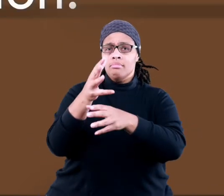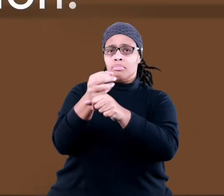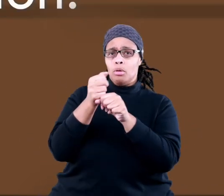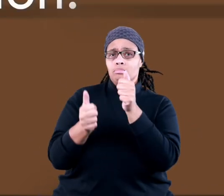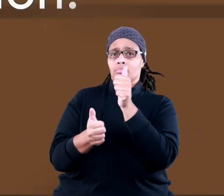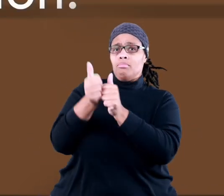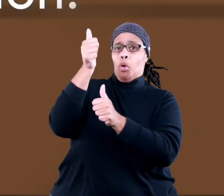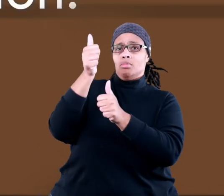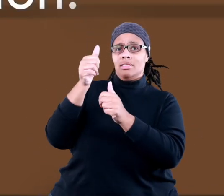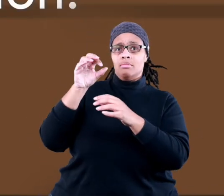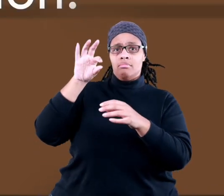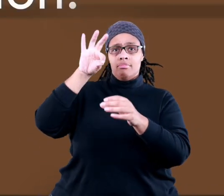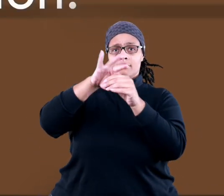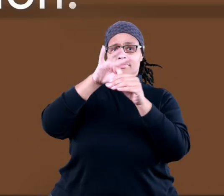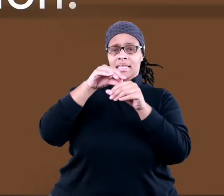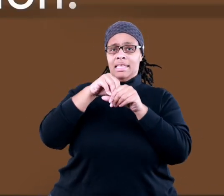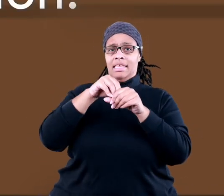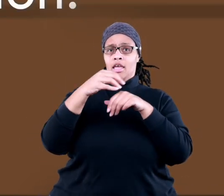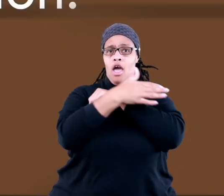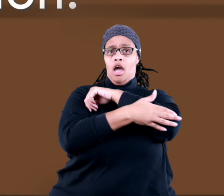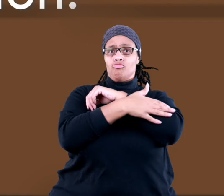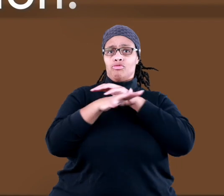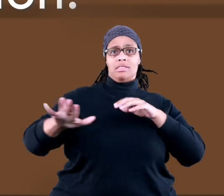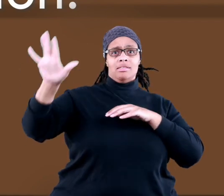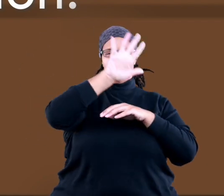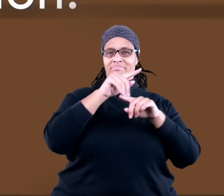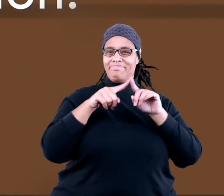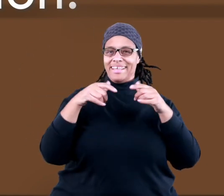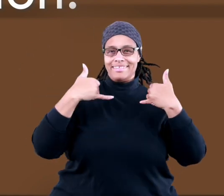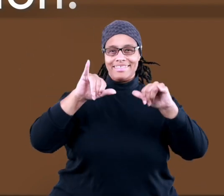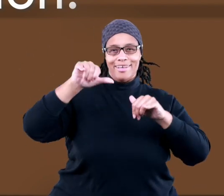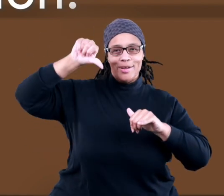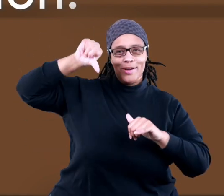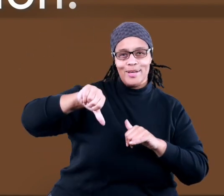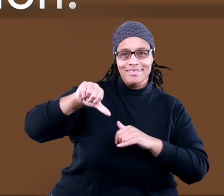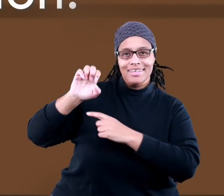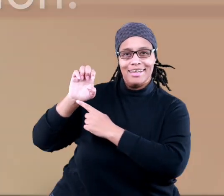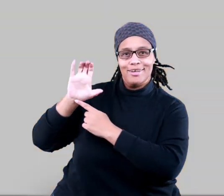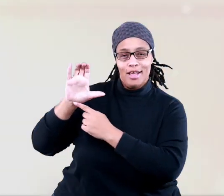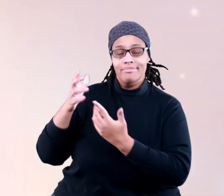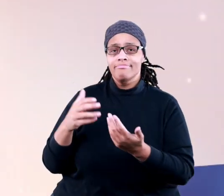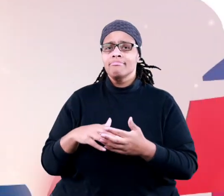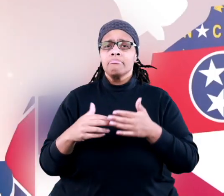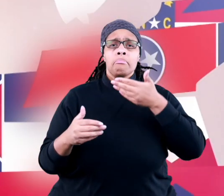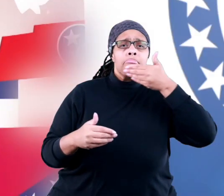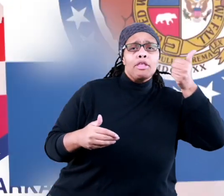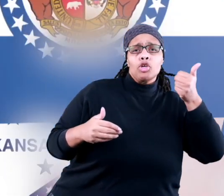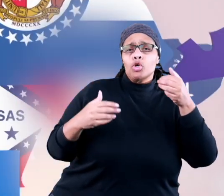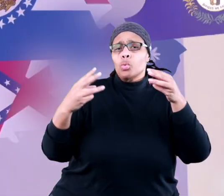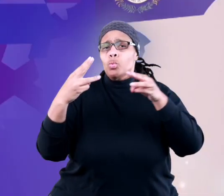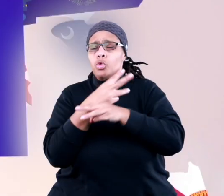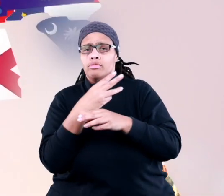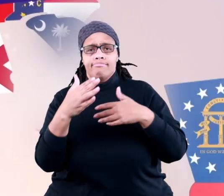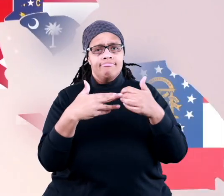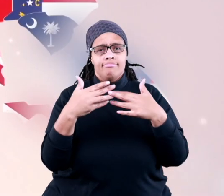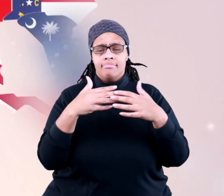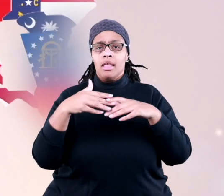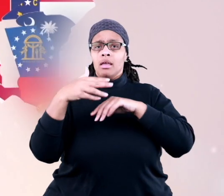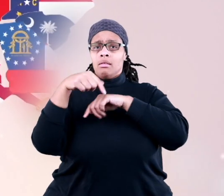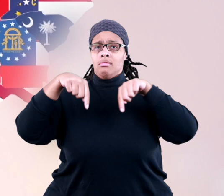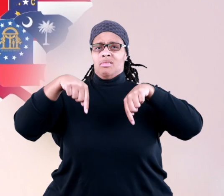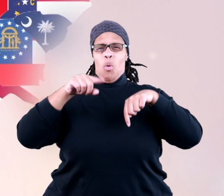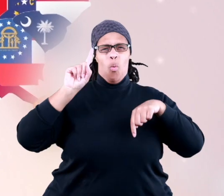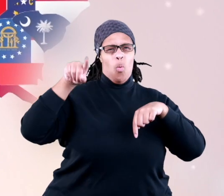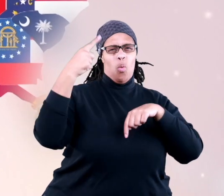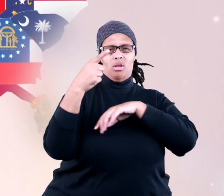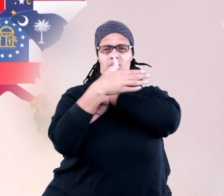the most votes in the country as a whole, but still lose the Electoral College. For better or worse, we're the only